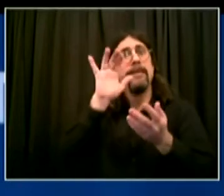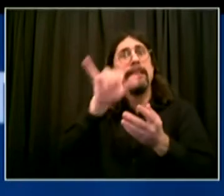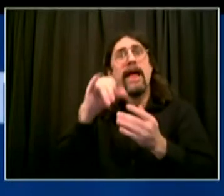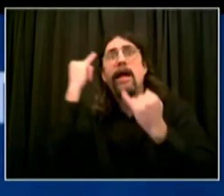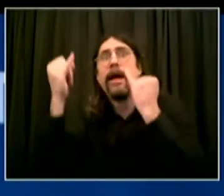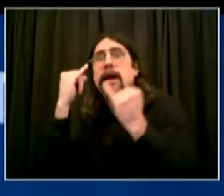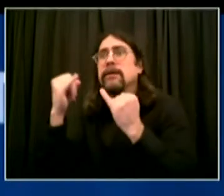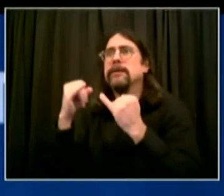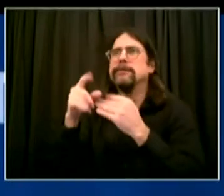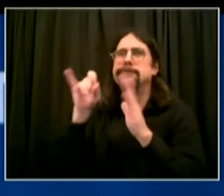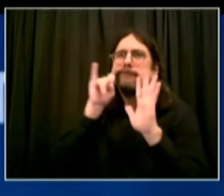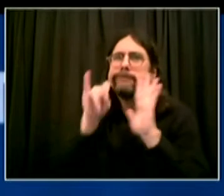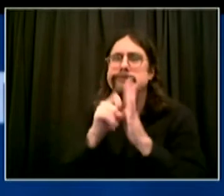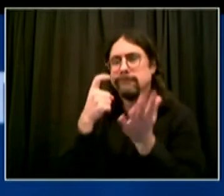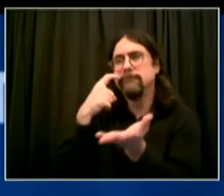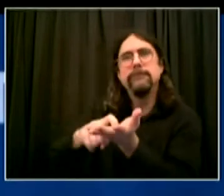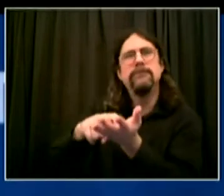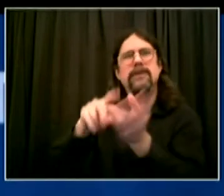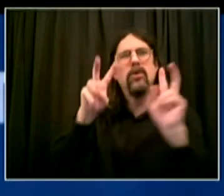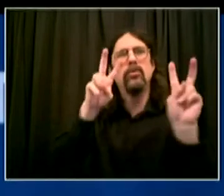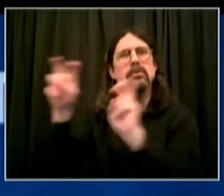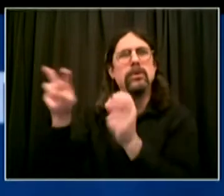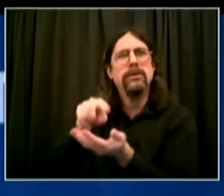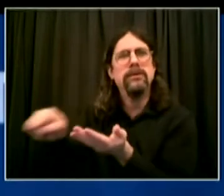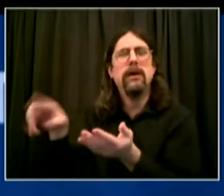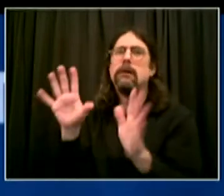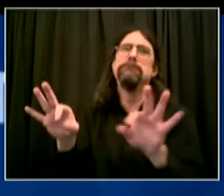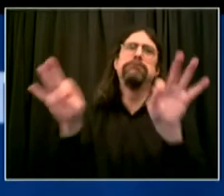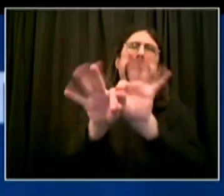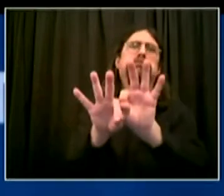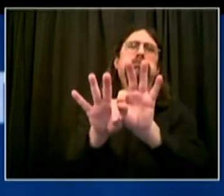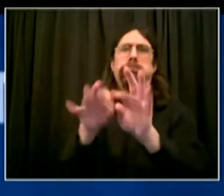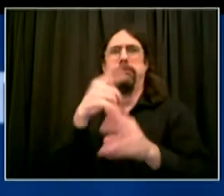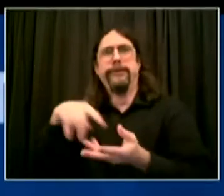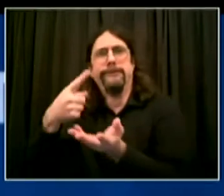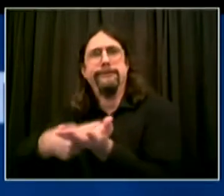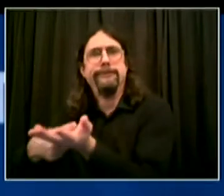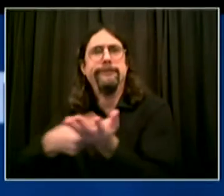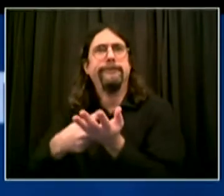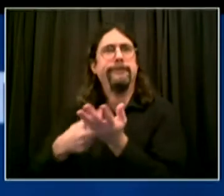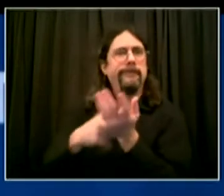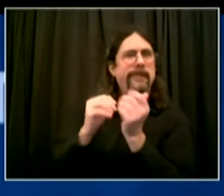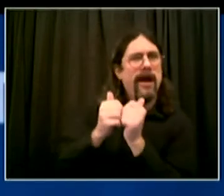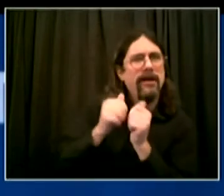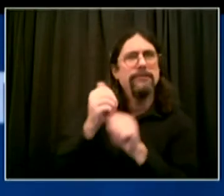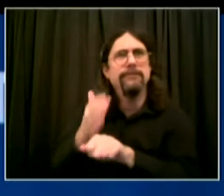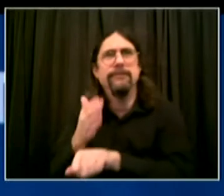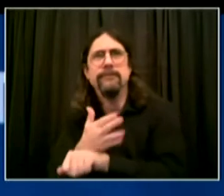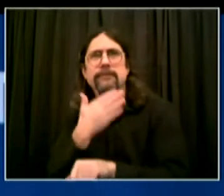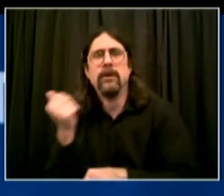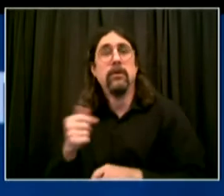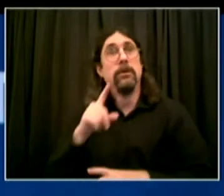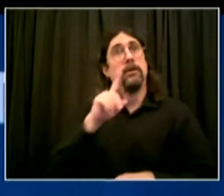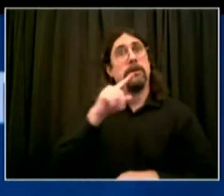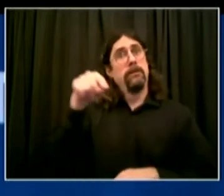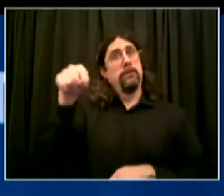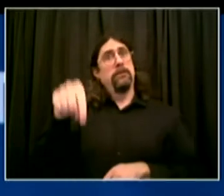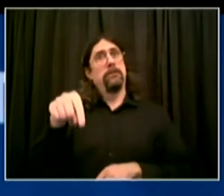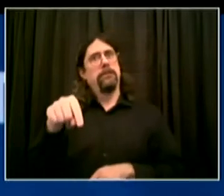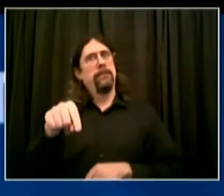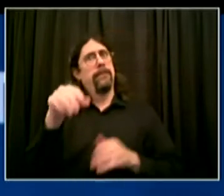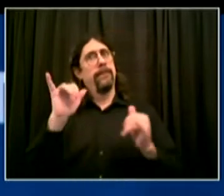and that's why I was so behind it. It's one of the things that we heard over and over in New York City. People want to